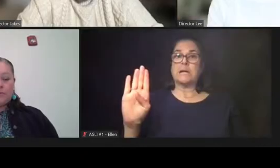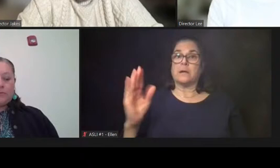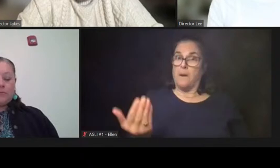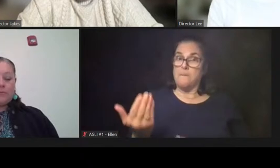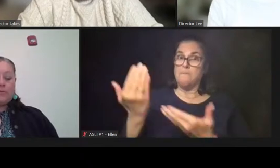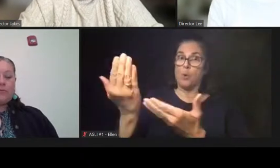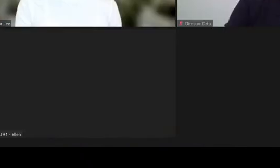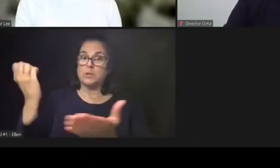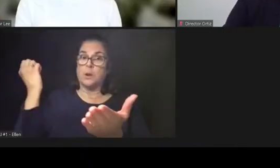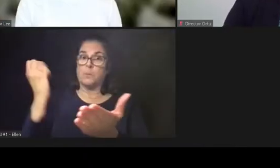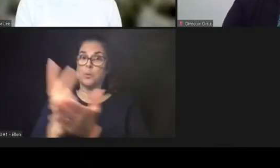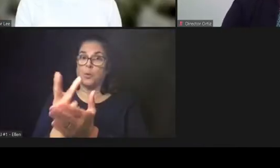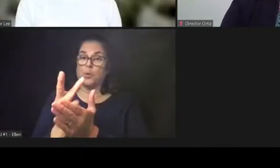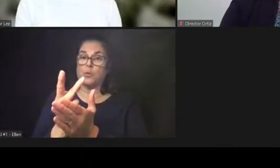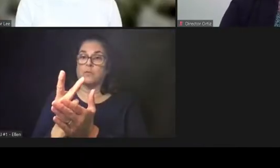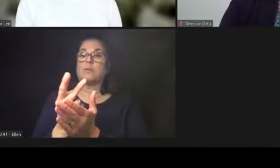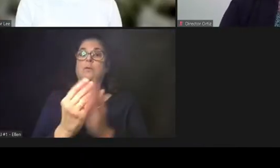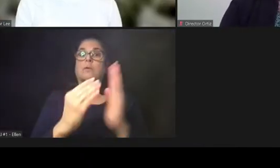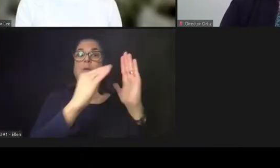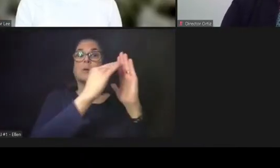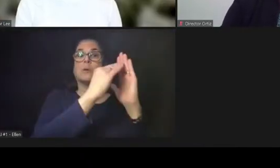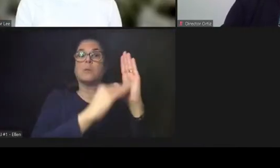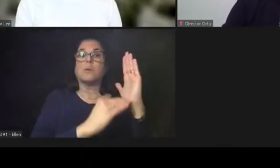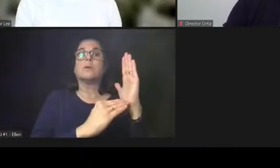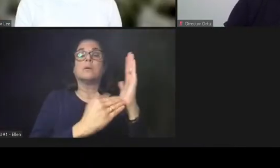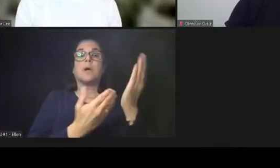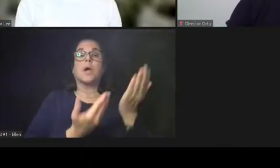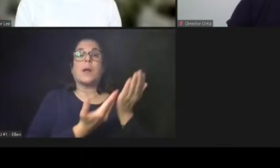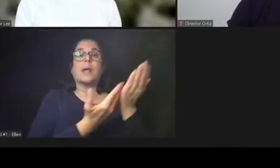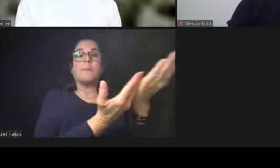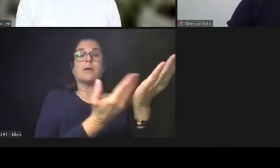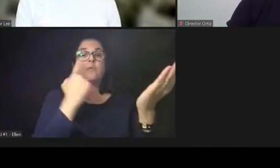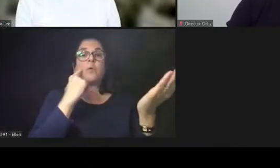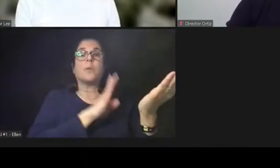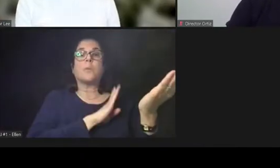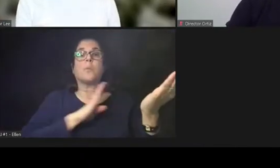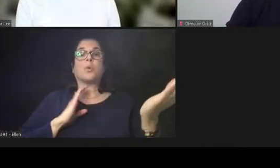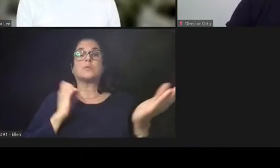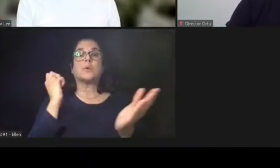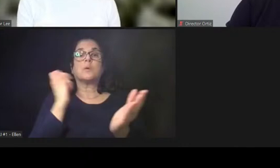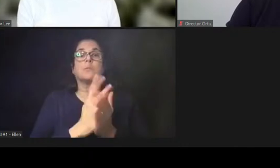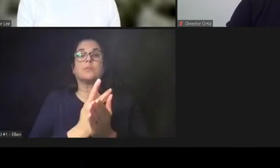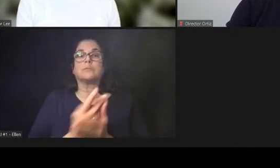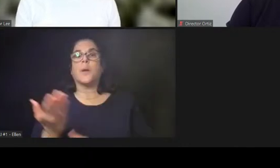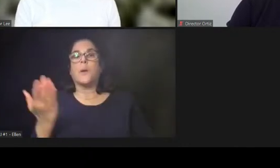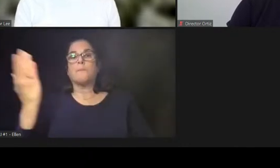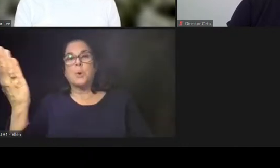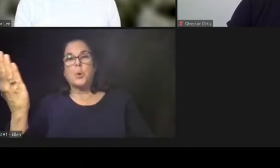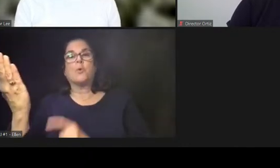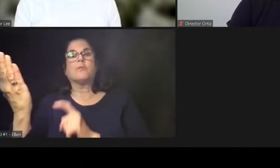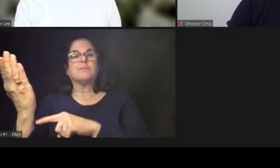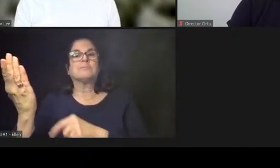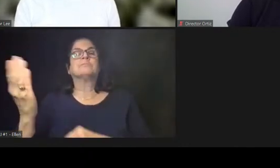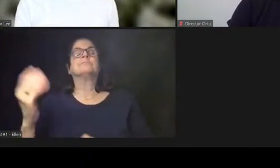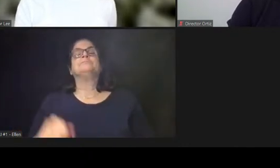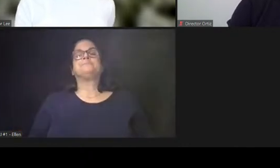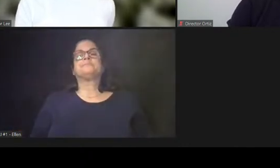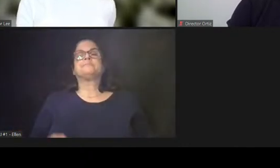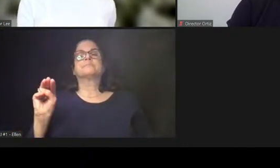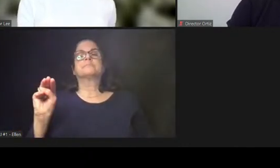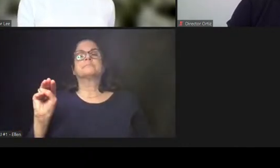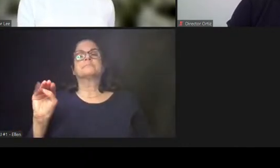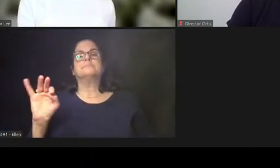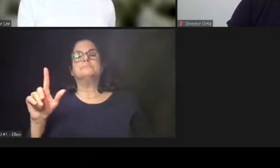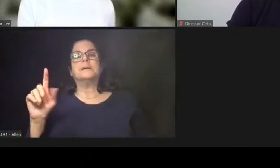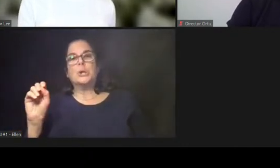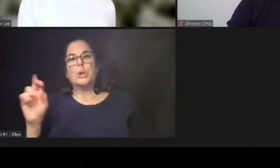to approve the omnibus and recommend the omnibus for board approval? So moved. Second. That motion is moved by